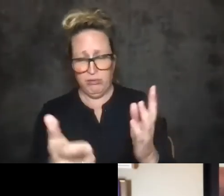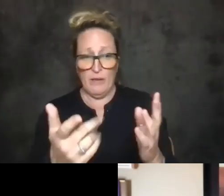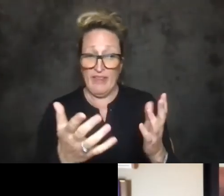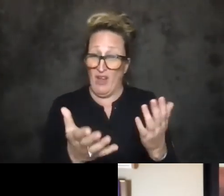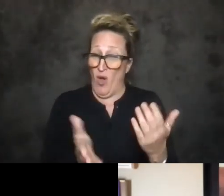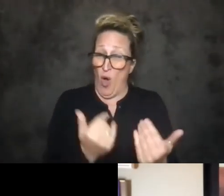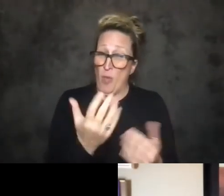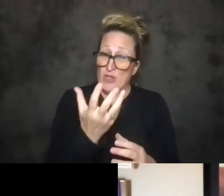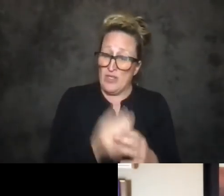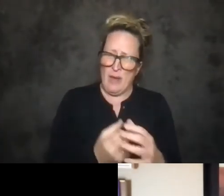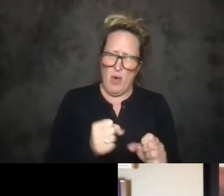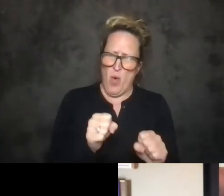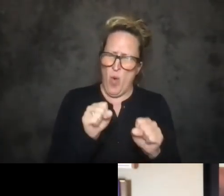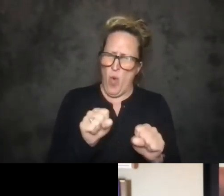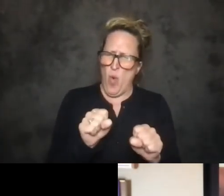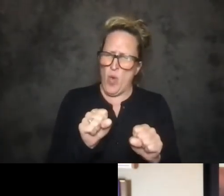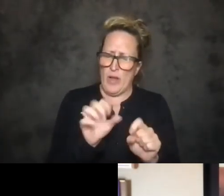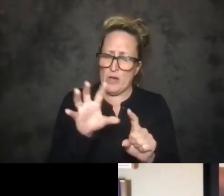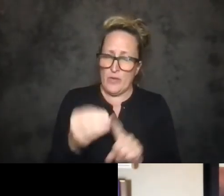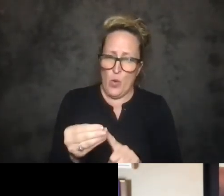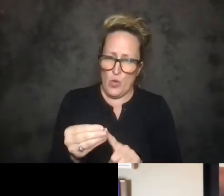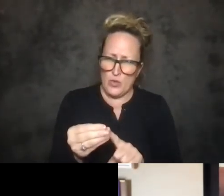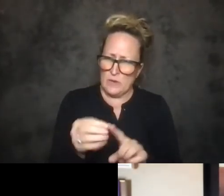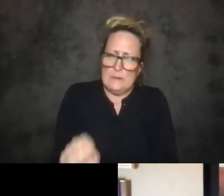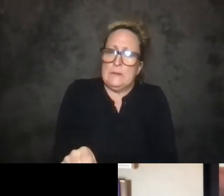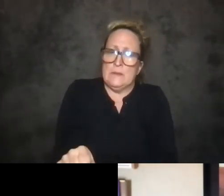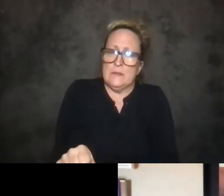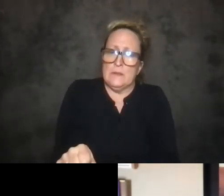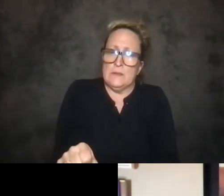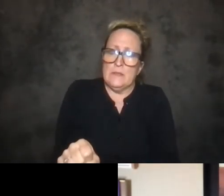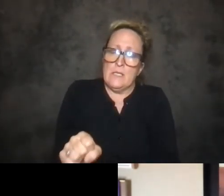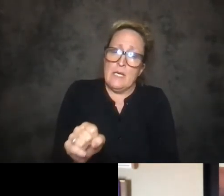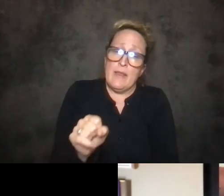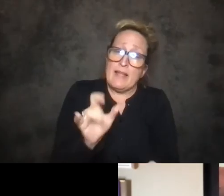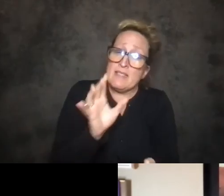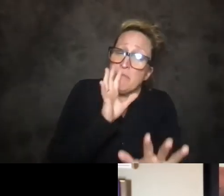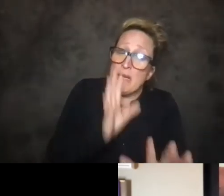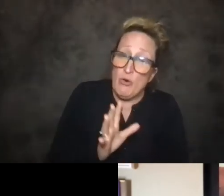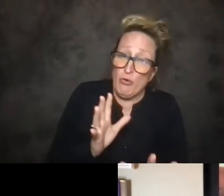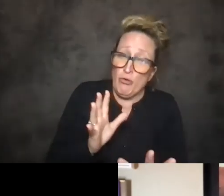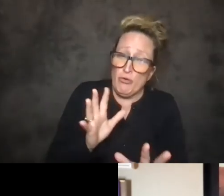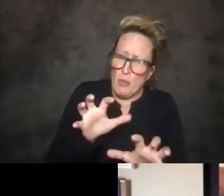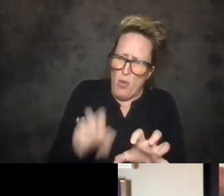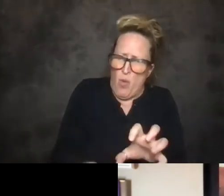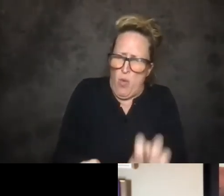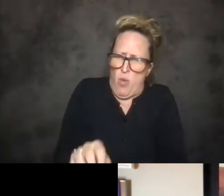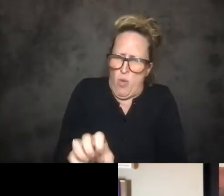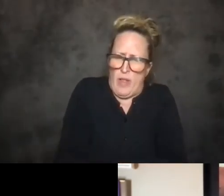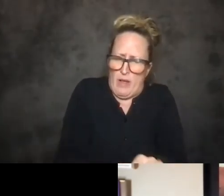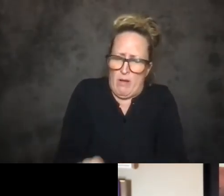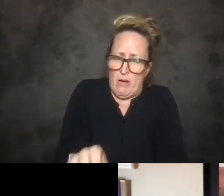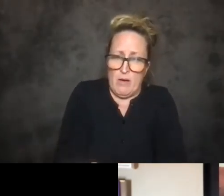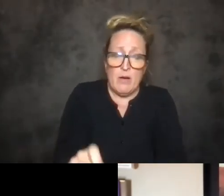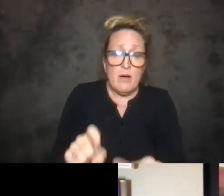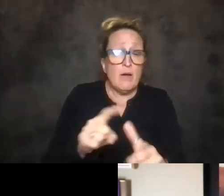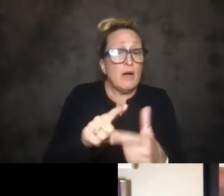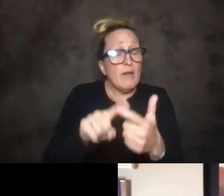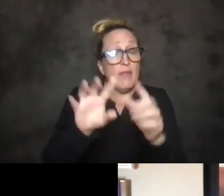but they were holding on with their culture. They still had a few speakers, they were still holding on, and then the